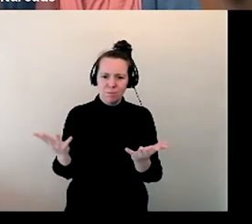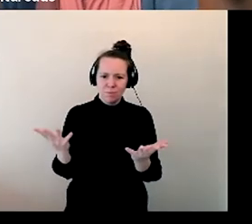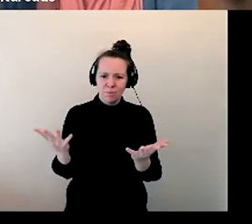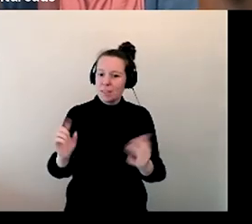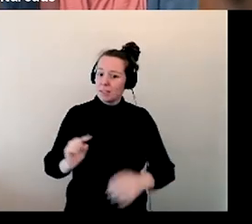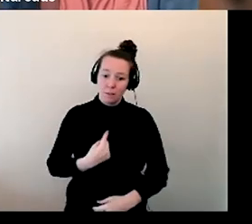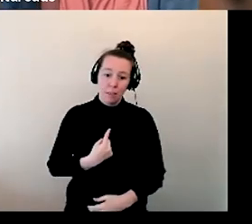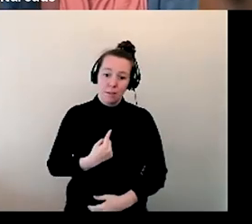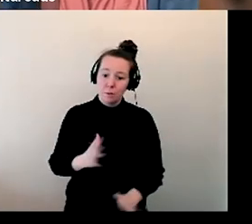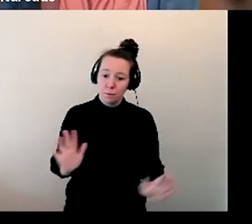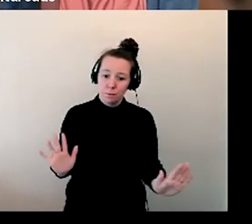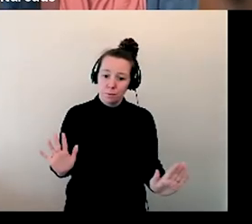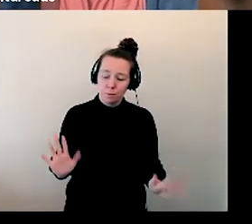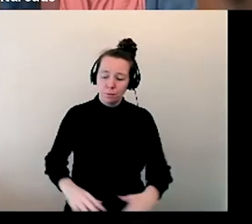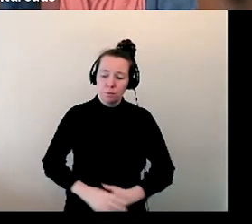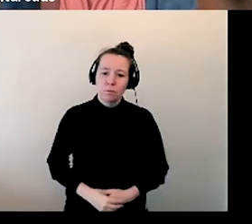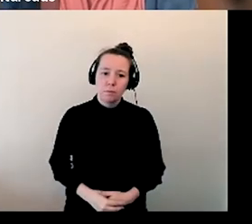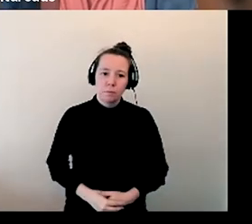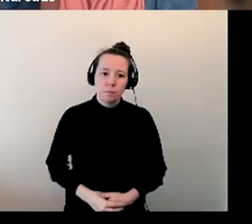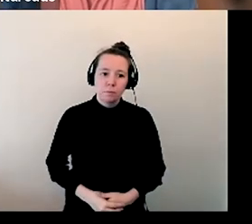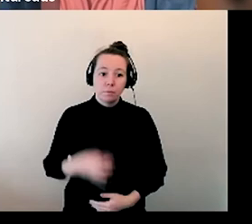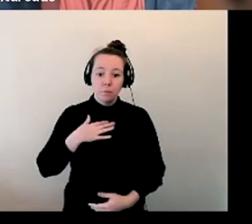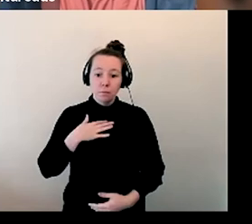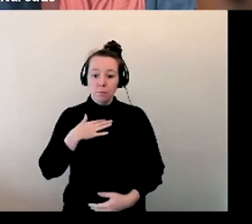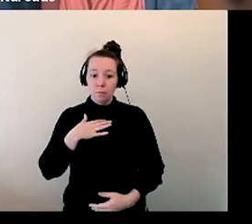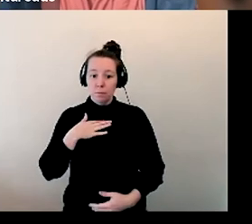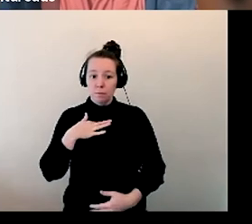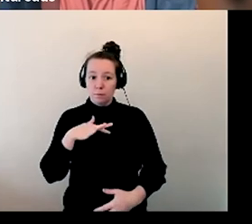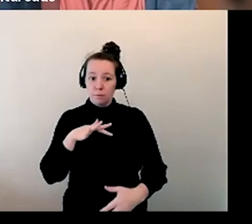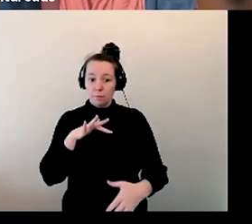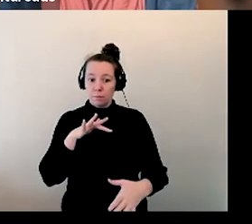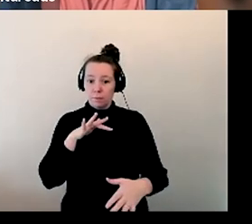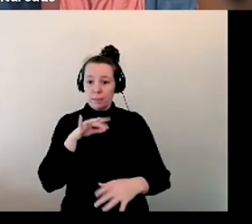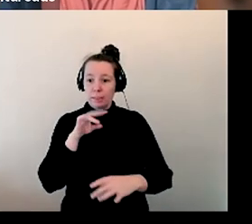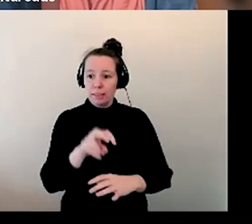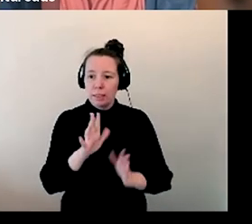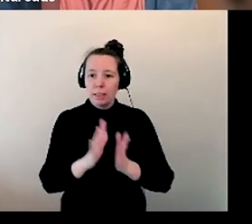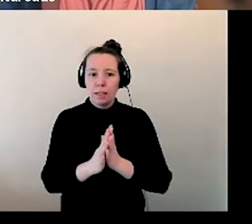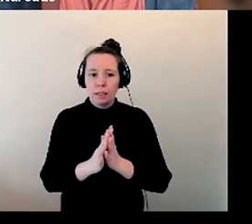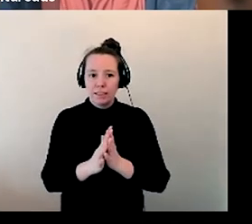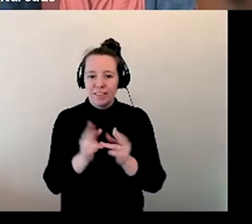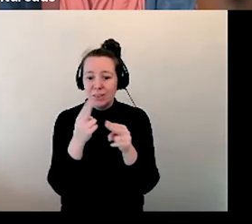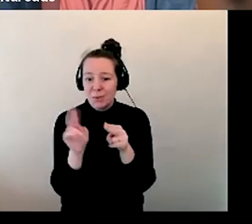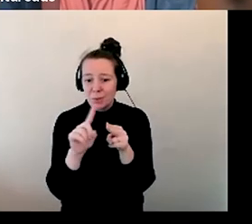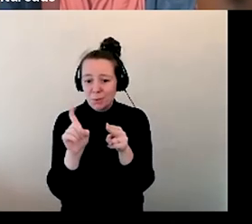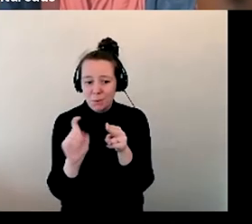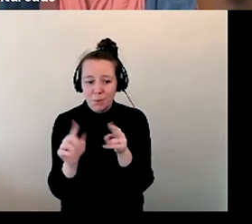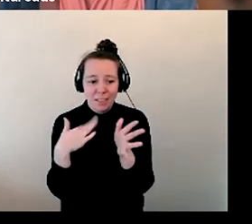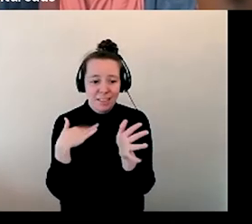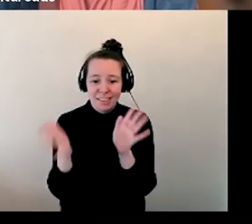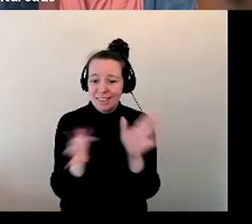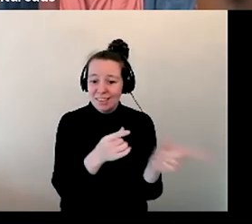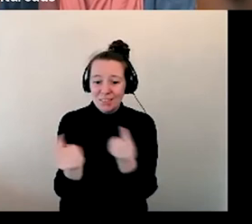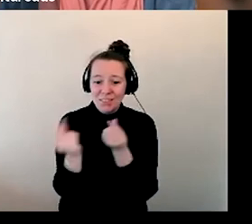makes sense. I wanted to jump in for another quick question. There's lots of great questions coming in. Everybody wants to know what that you guys do,